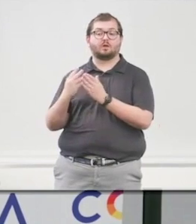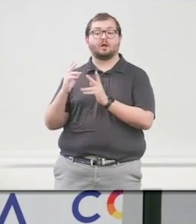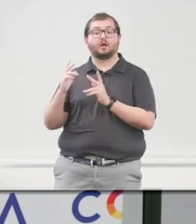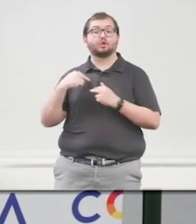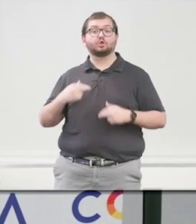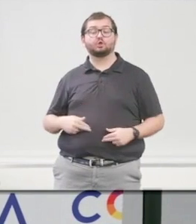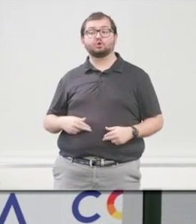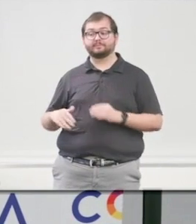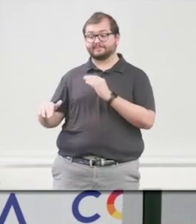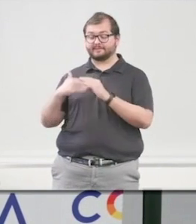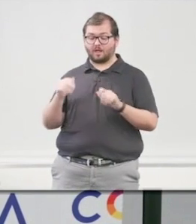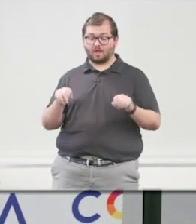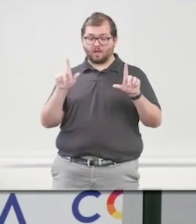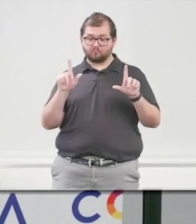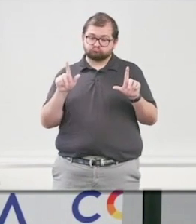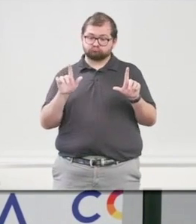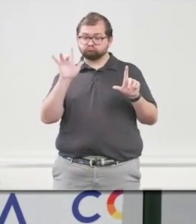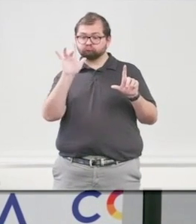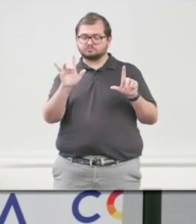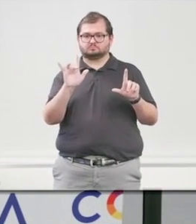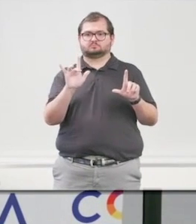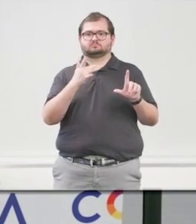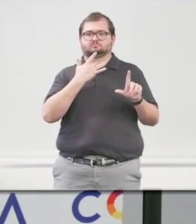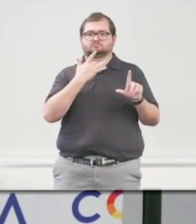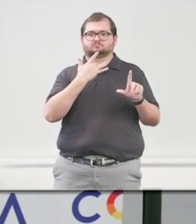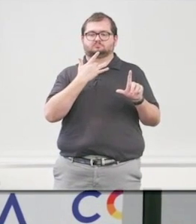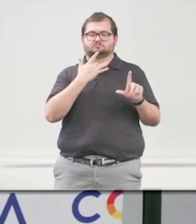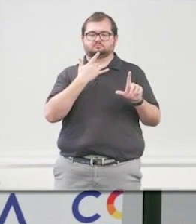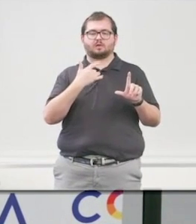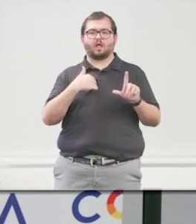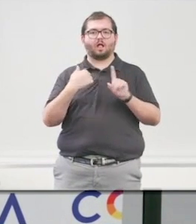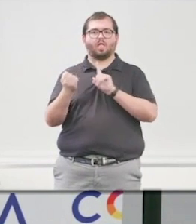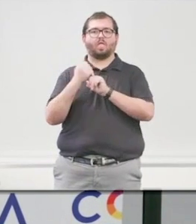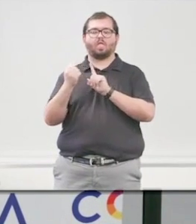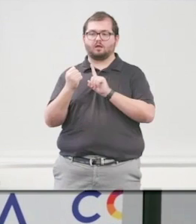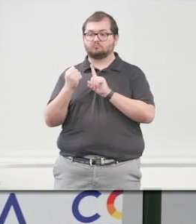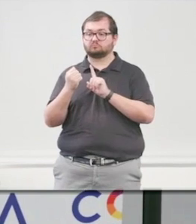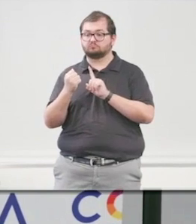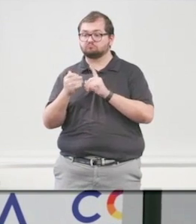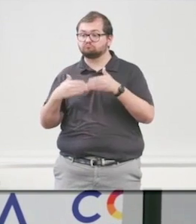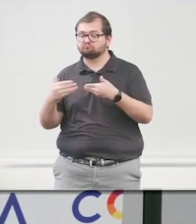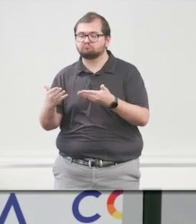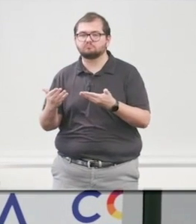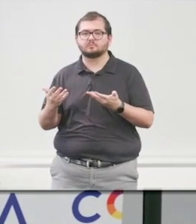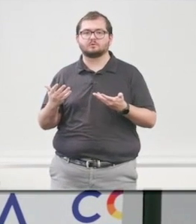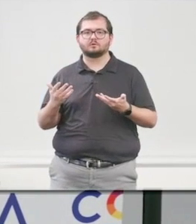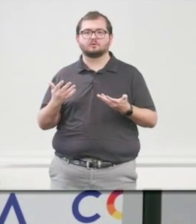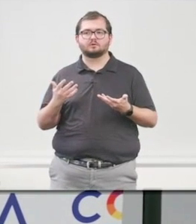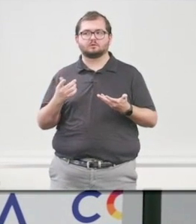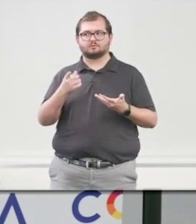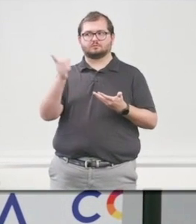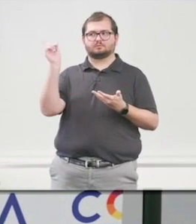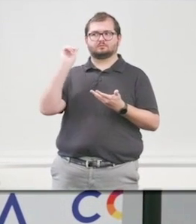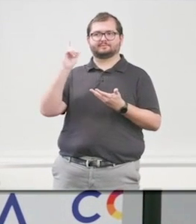phishing emails or really, kind of falling for some of those ploys that these